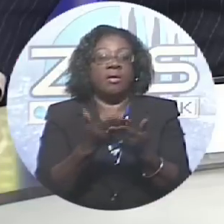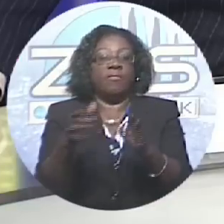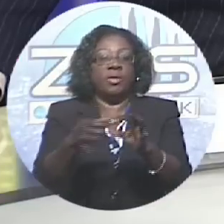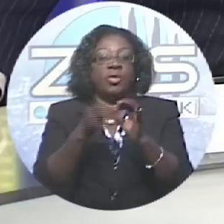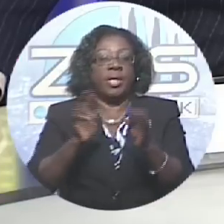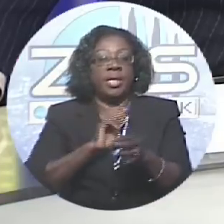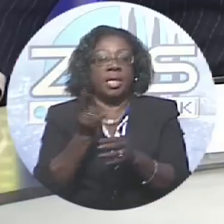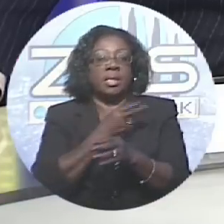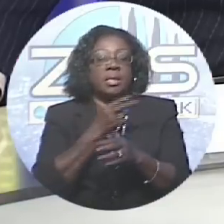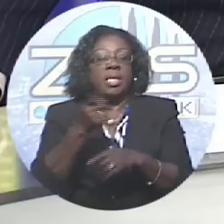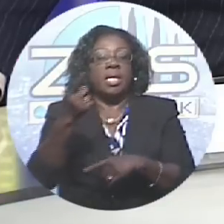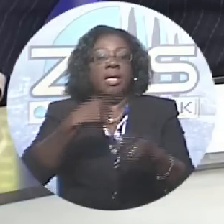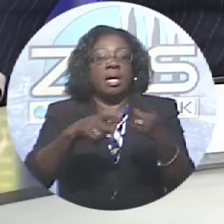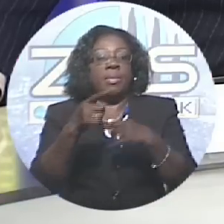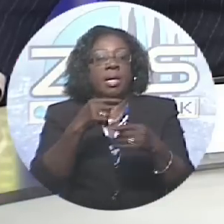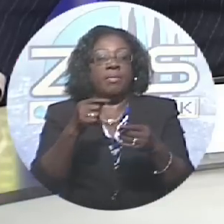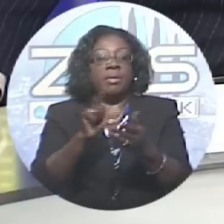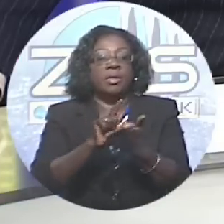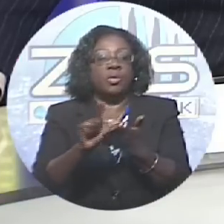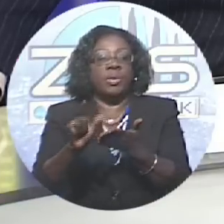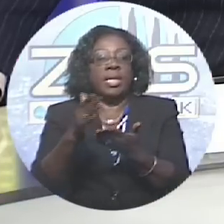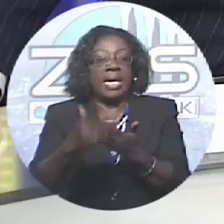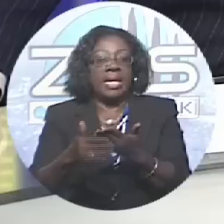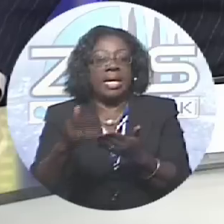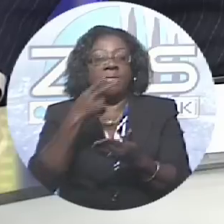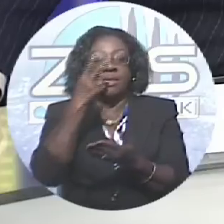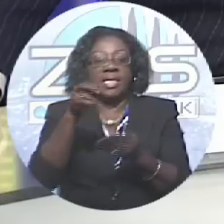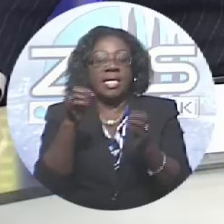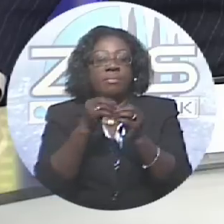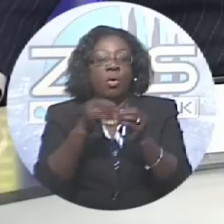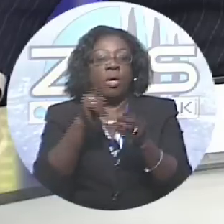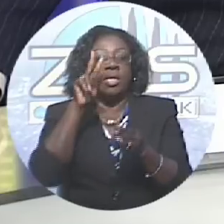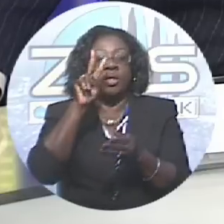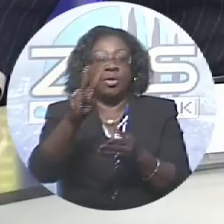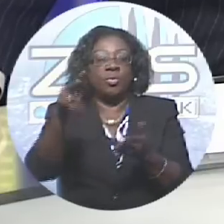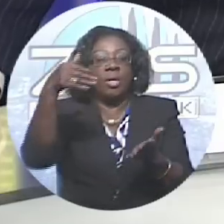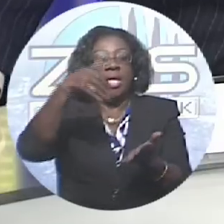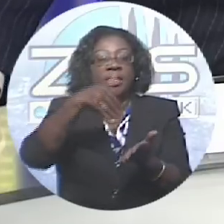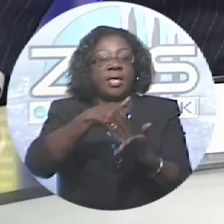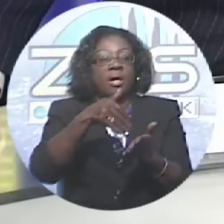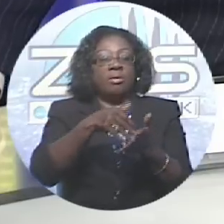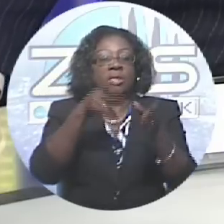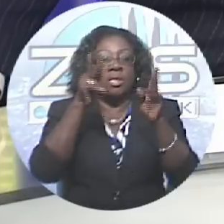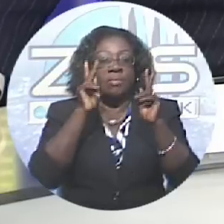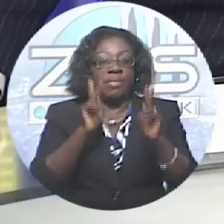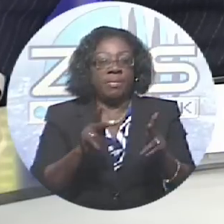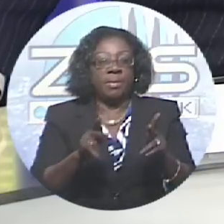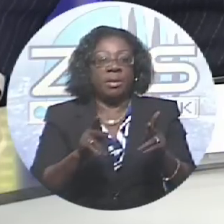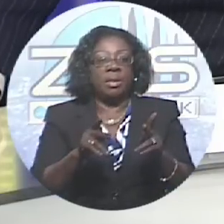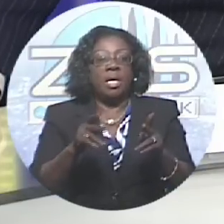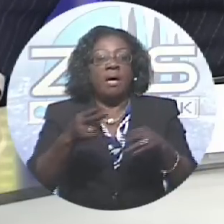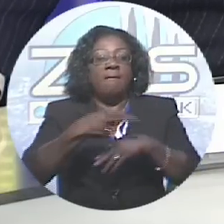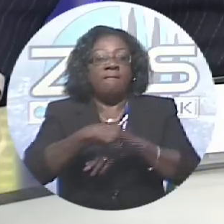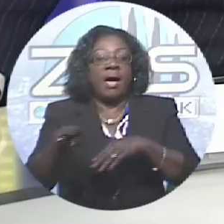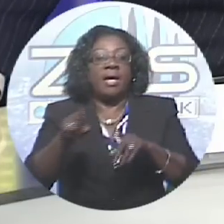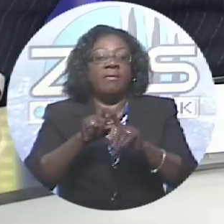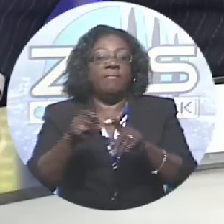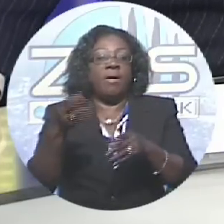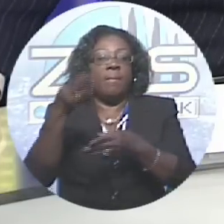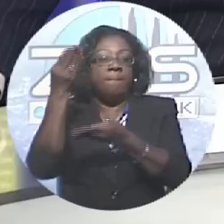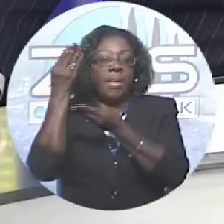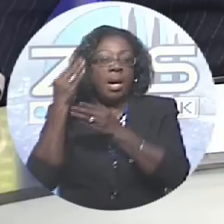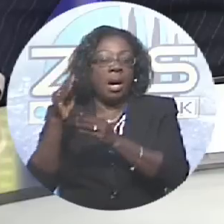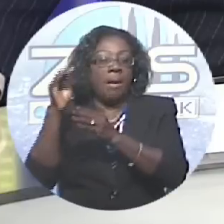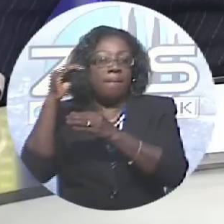a weekend of seeing more than 2,000 layoffs, finally some good news with the Baha issue. This as Prime Minister Christie